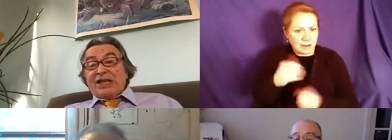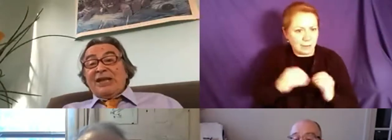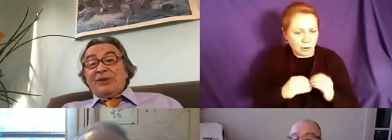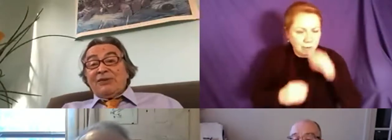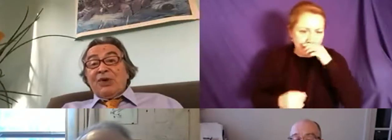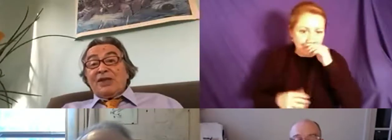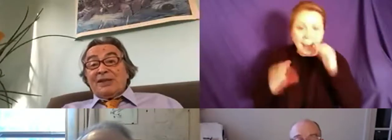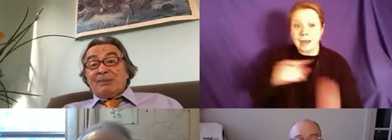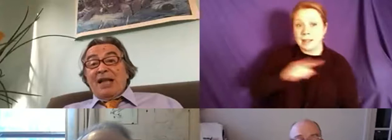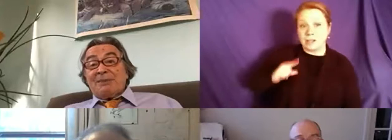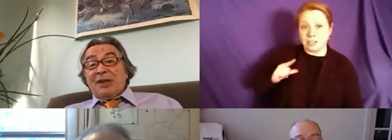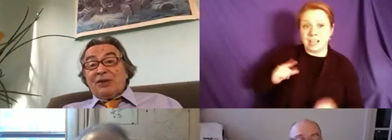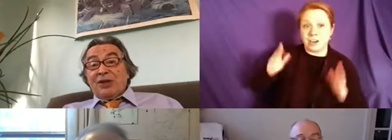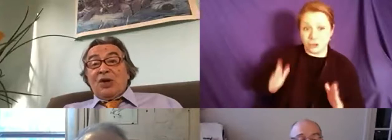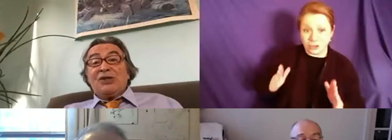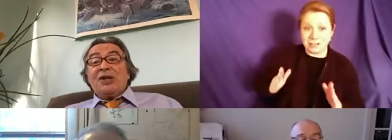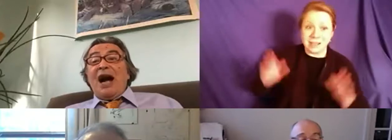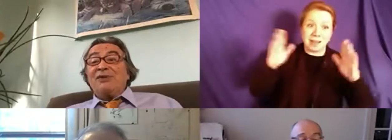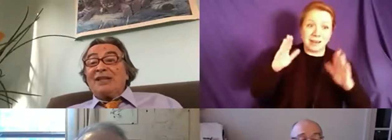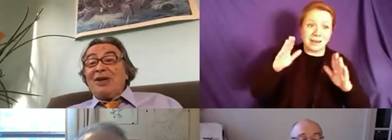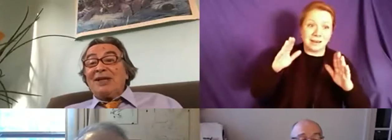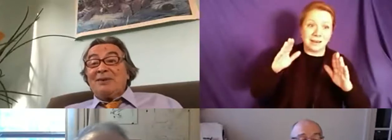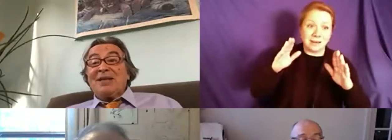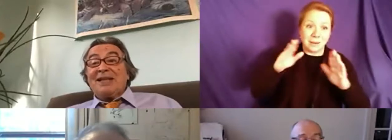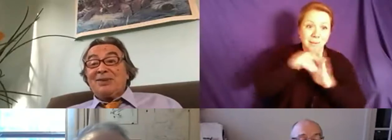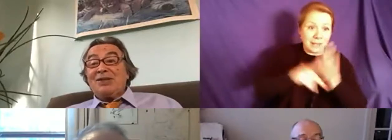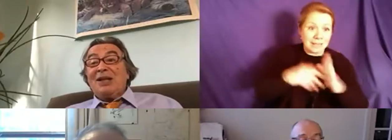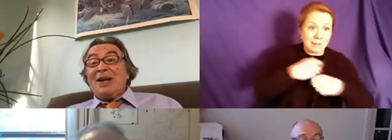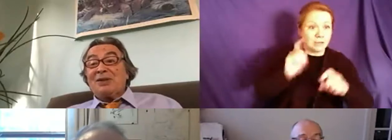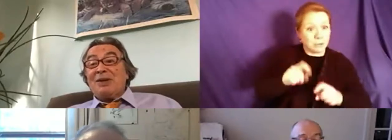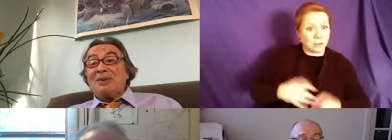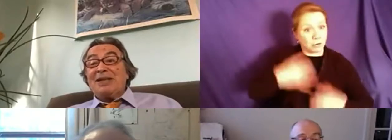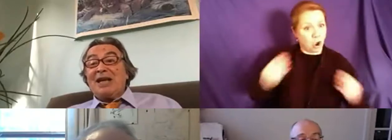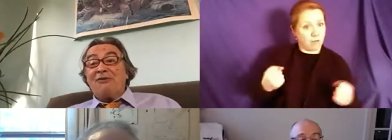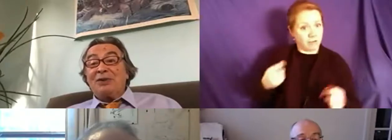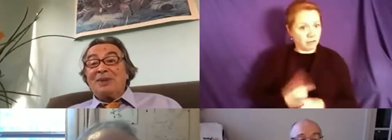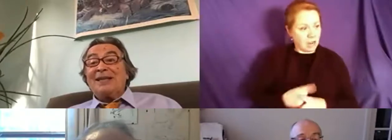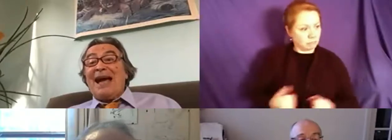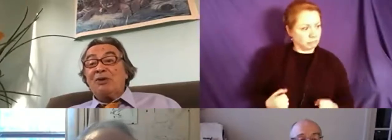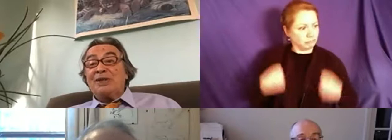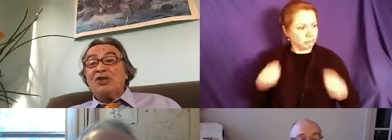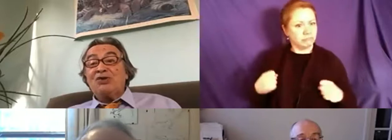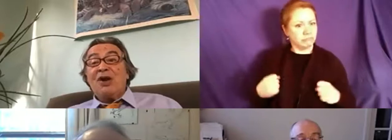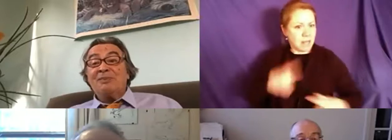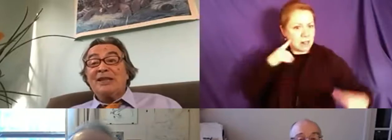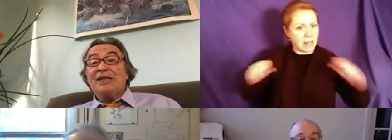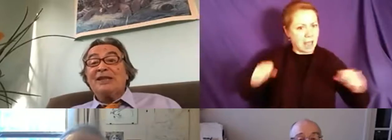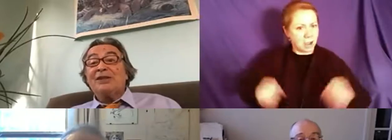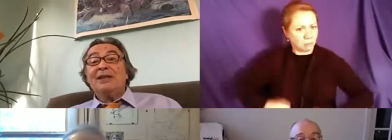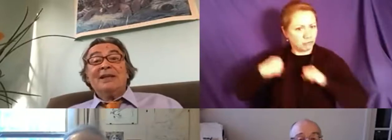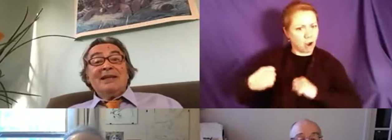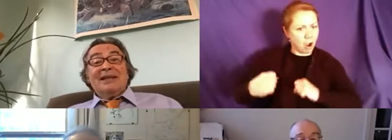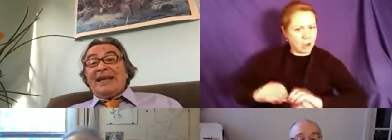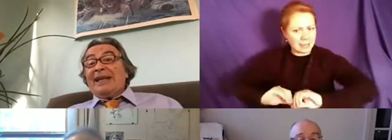And legislators, of course, policymakers are also confident, right? I mean, that's what it's all about, is about being confident, being loud, being strong, being